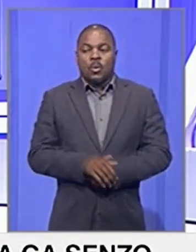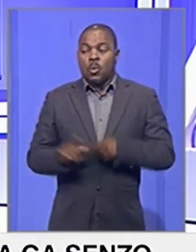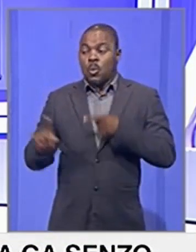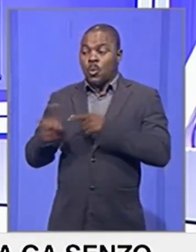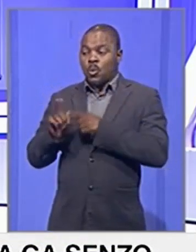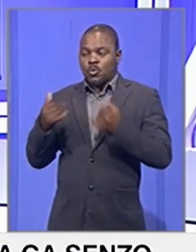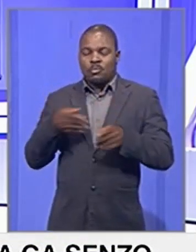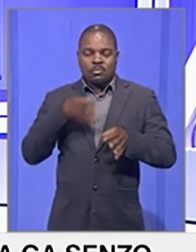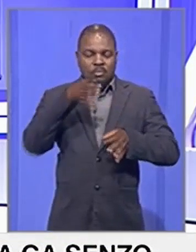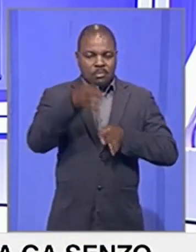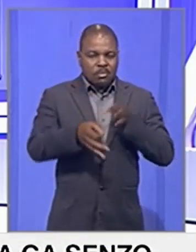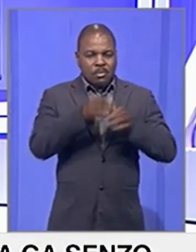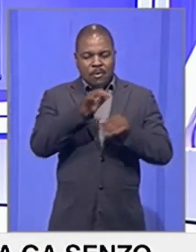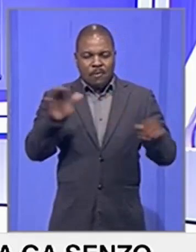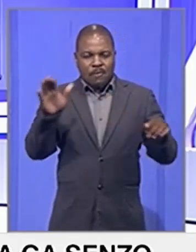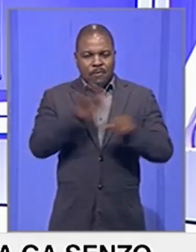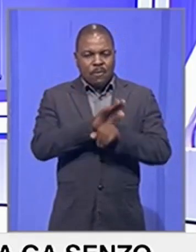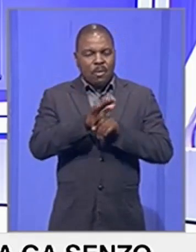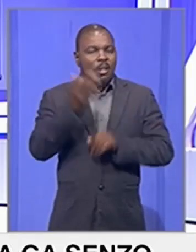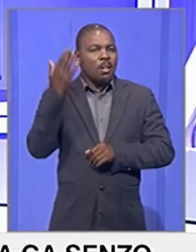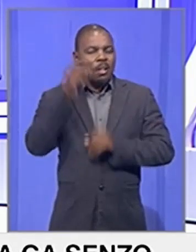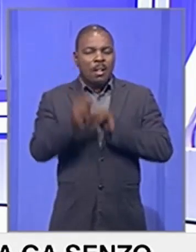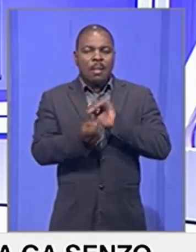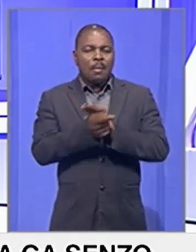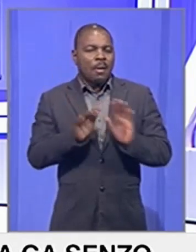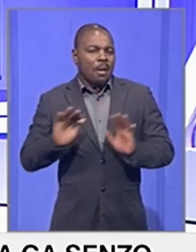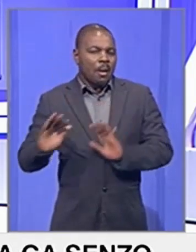a tlhalosa ka botlalo ditiragalo tsa motsi oo.